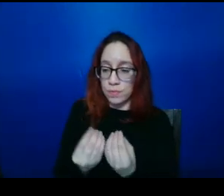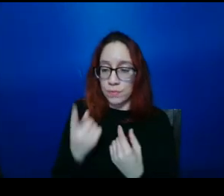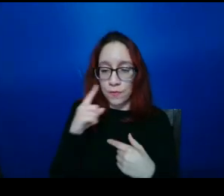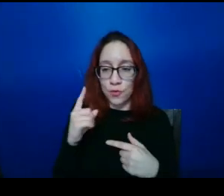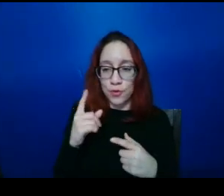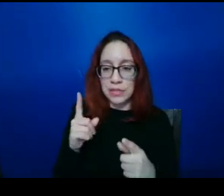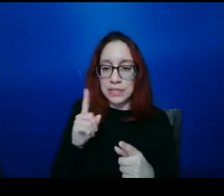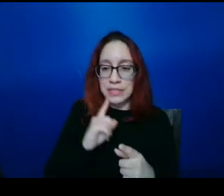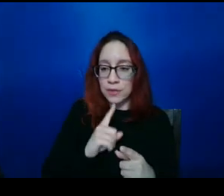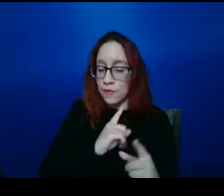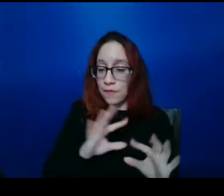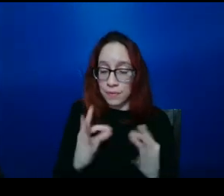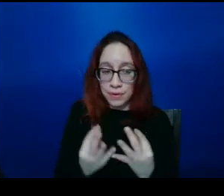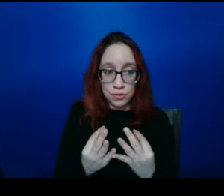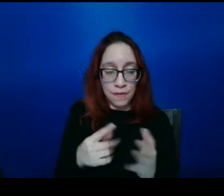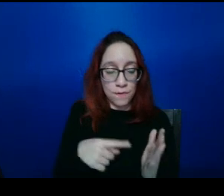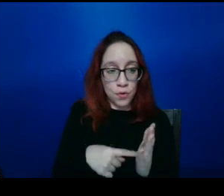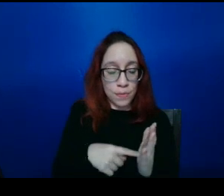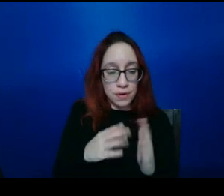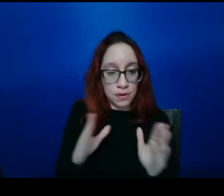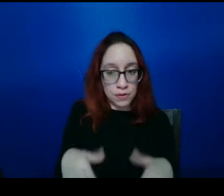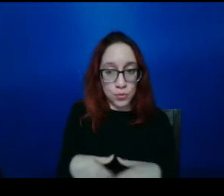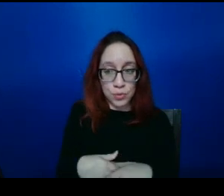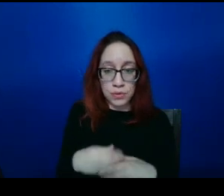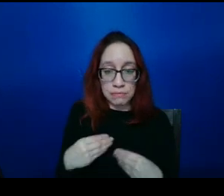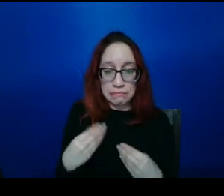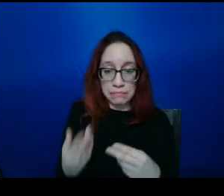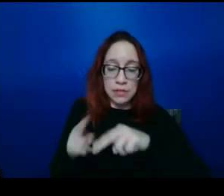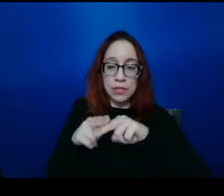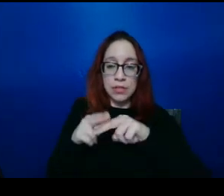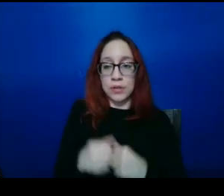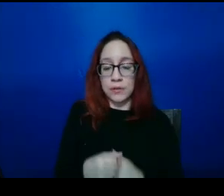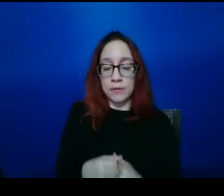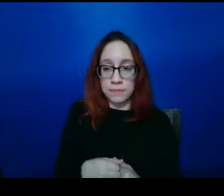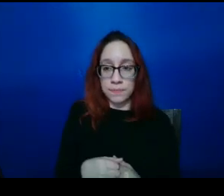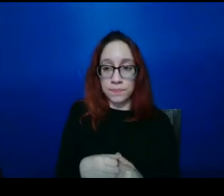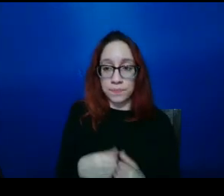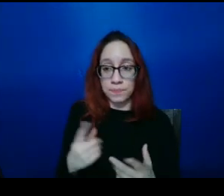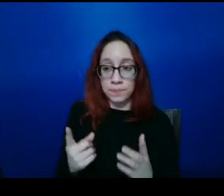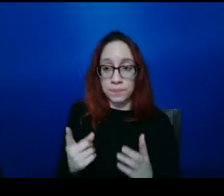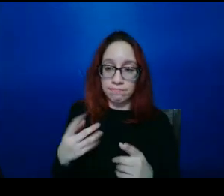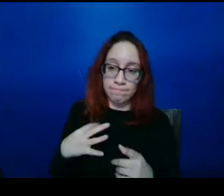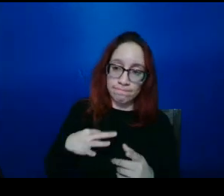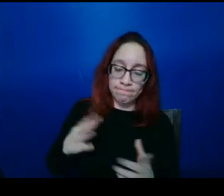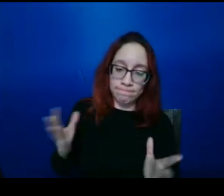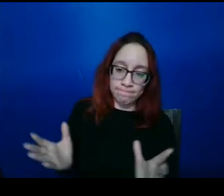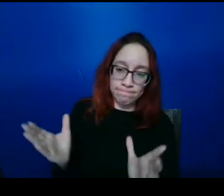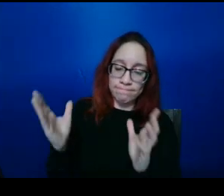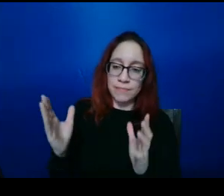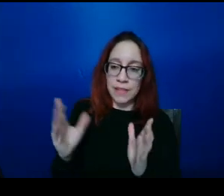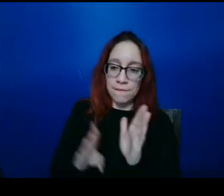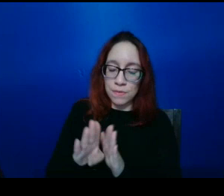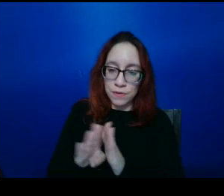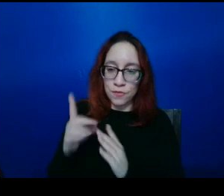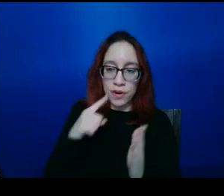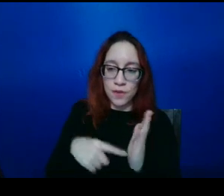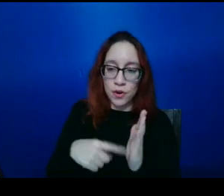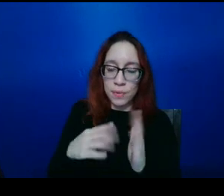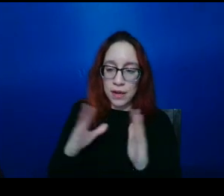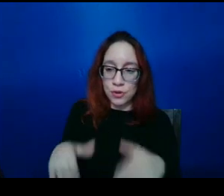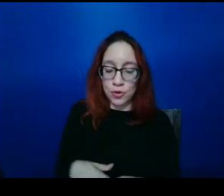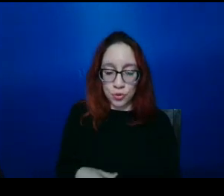single family affordable housing. And this is just to increase and to incentivize, so to speak, the development of affordable housing or